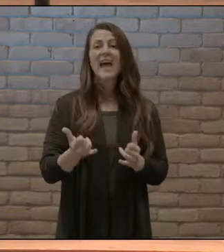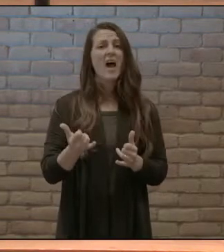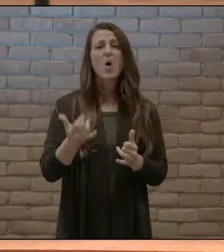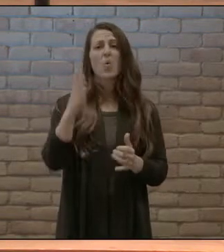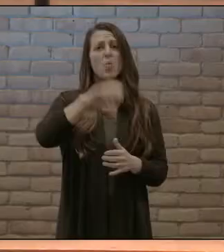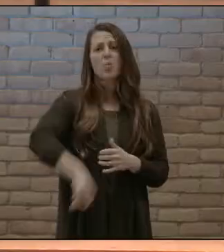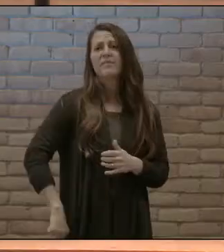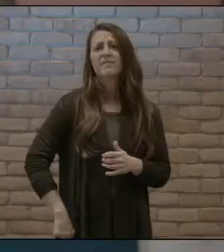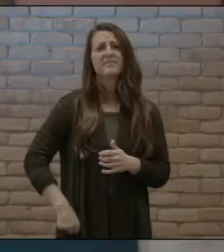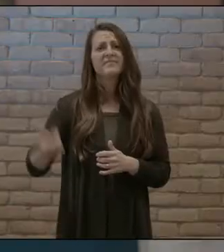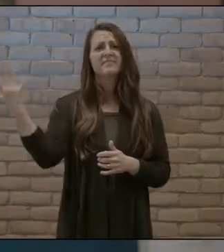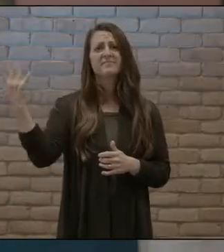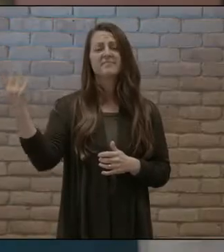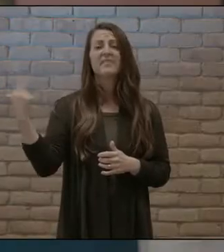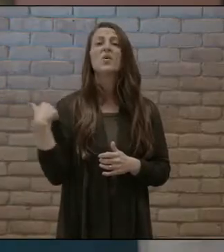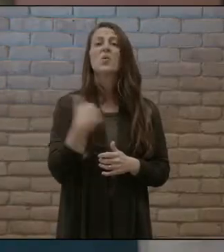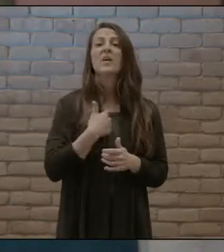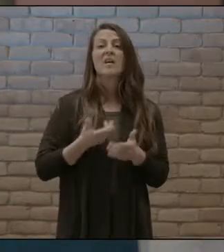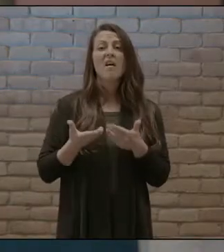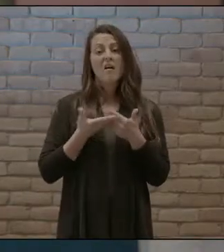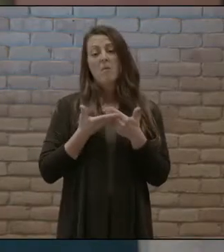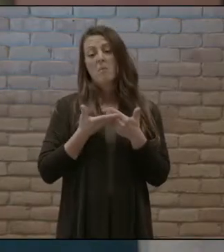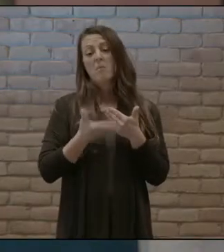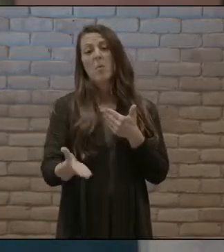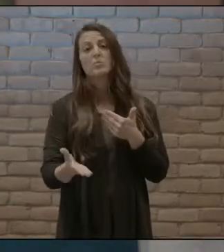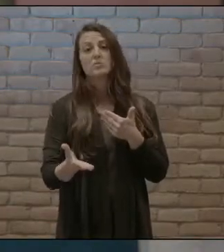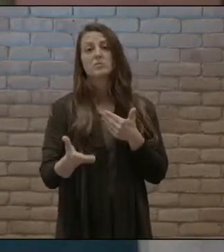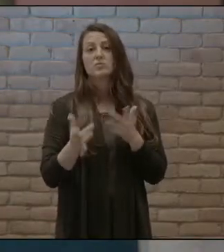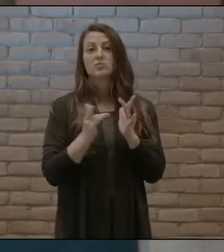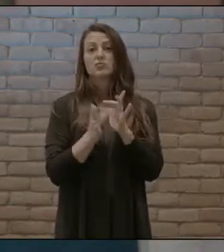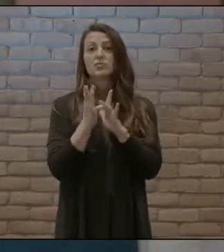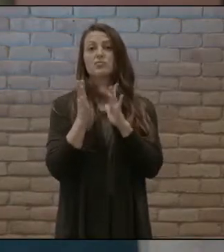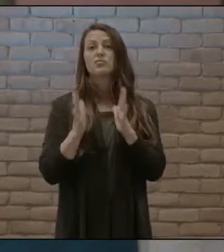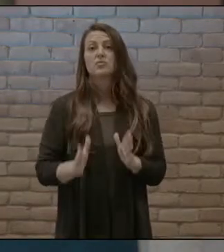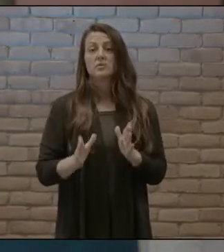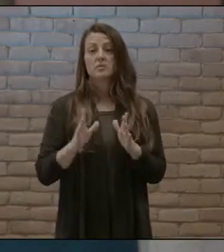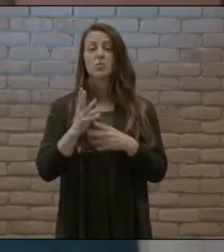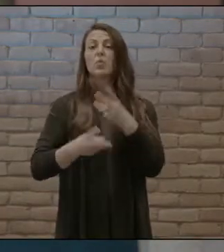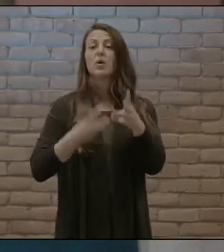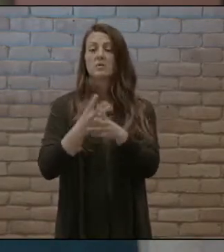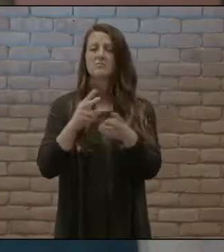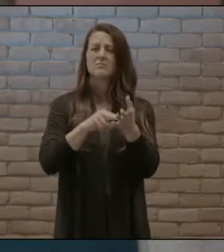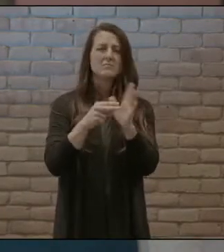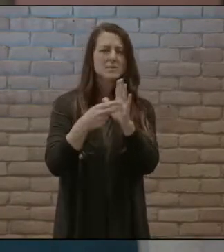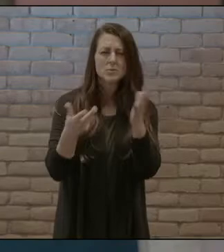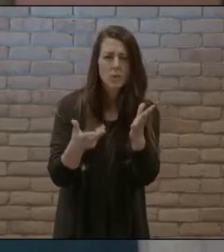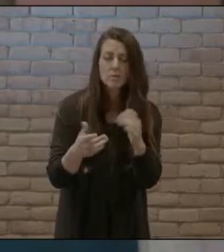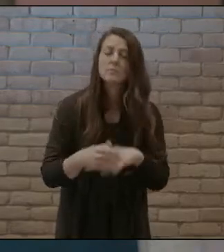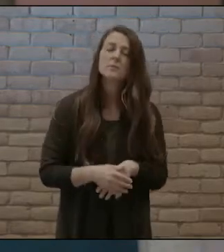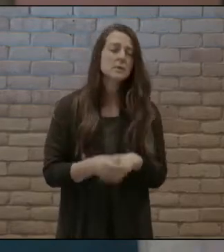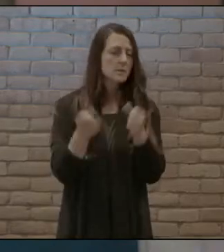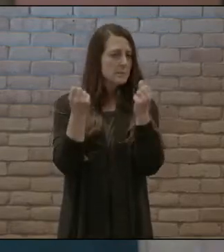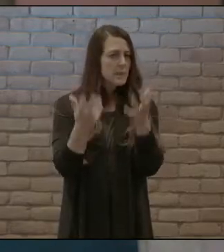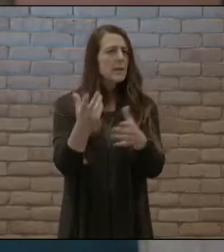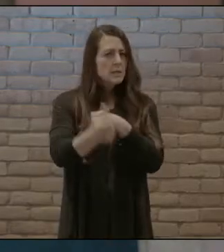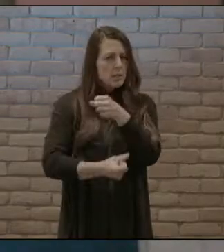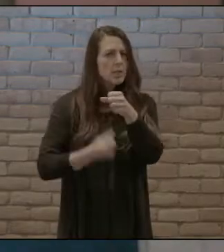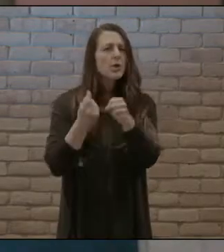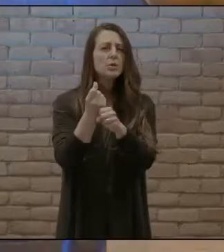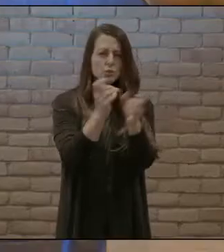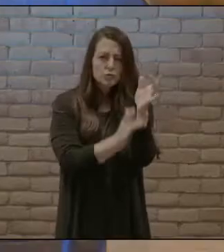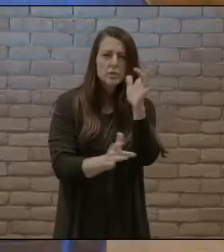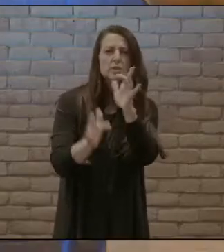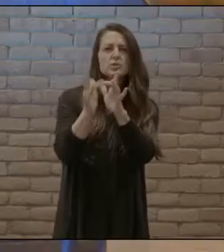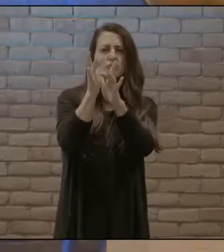now living in a post-Christian world. Here's what this means. It means that for many years, we as Christians, we held